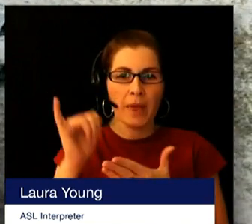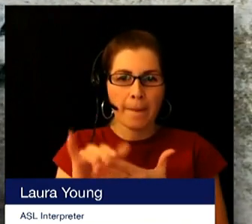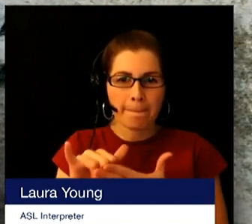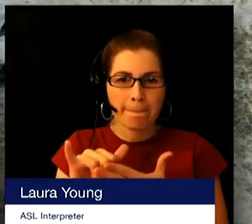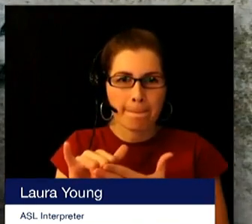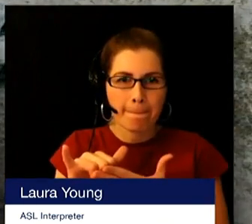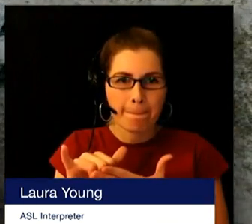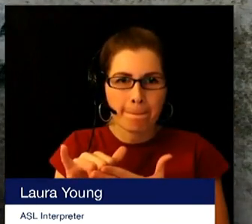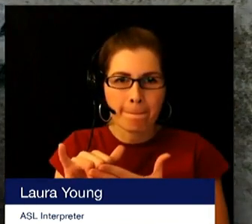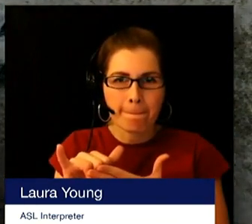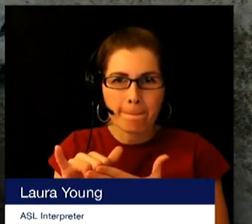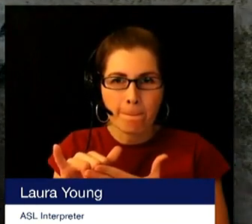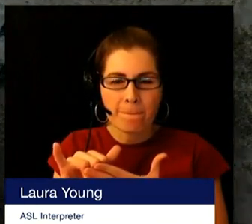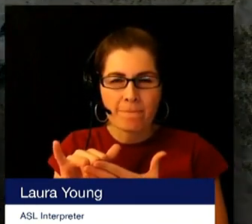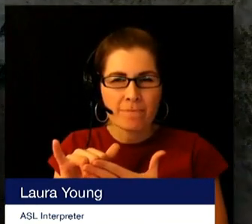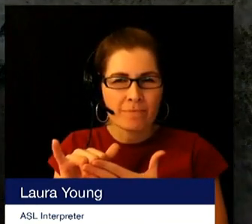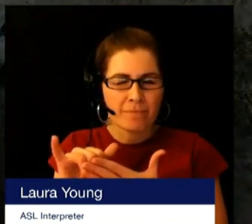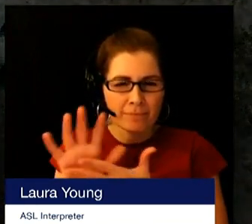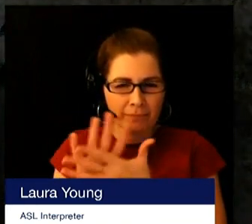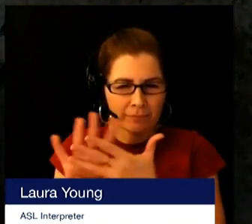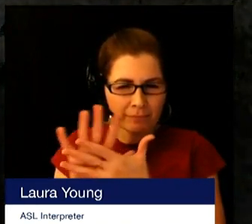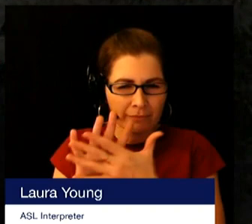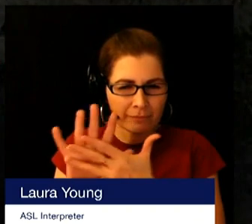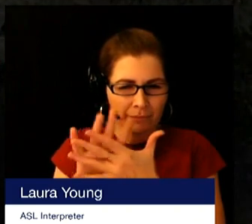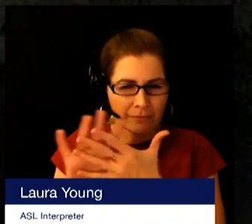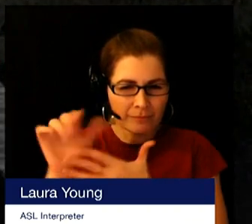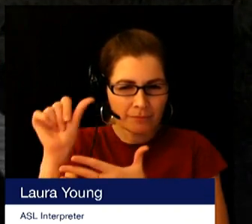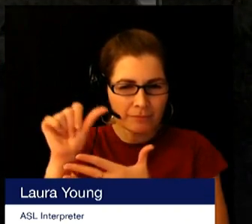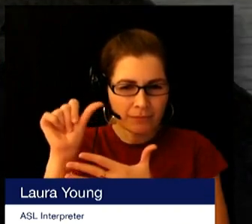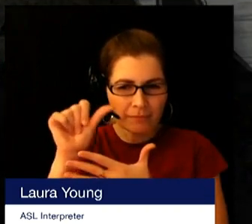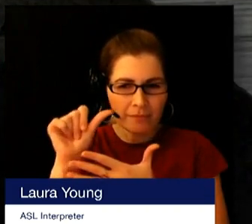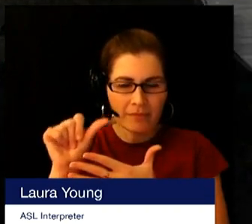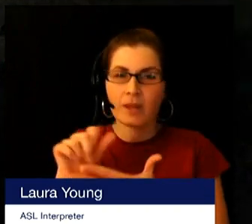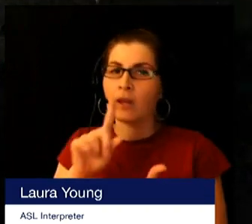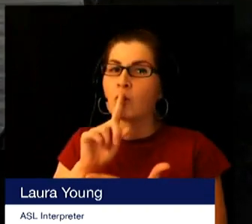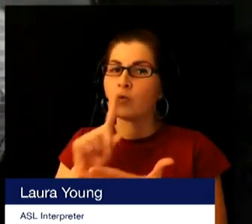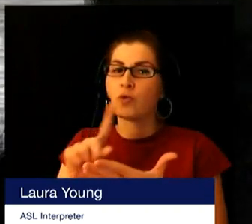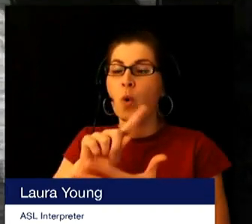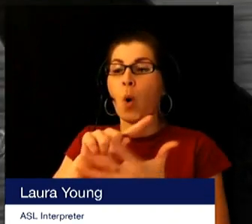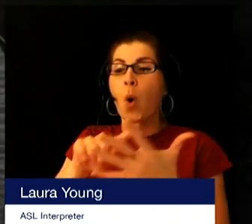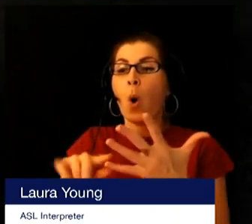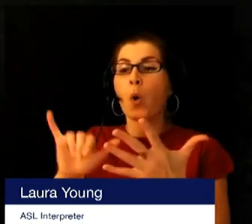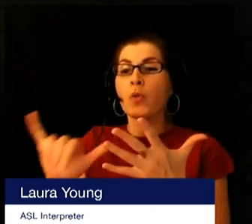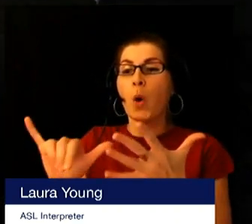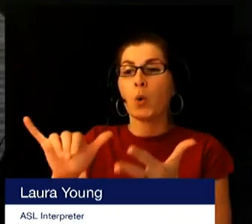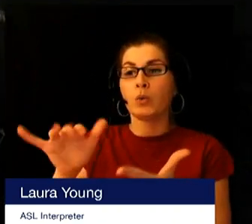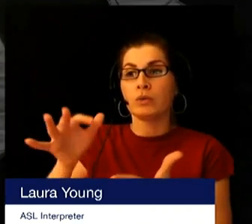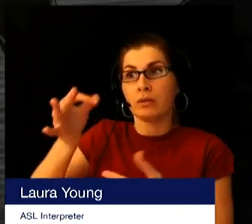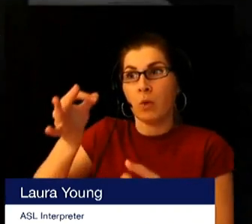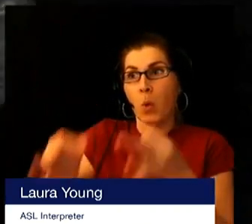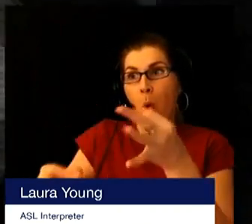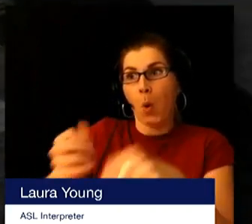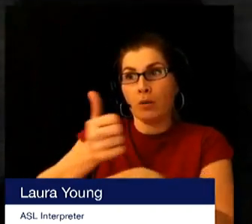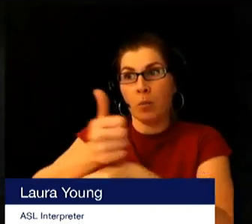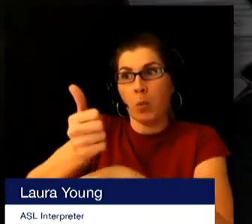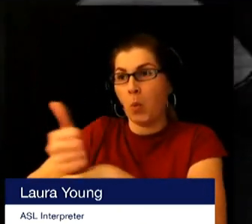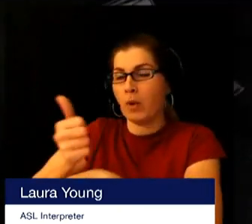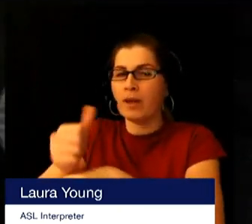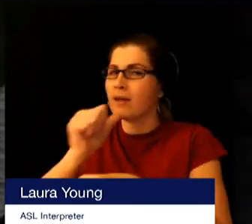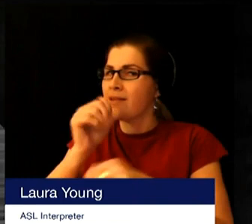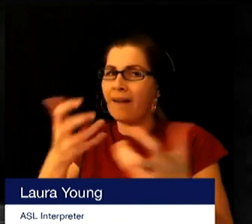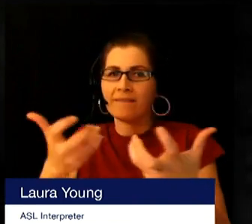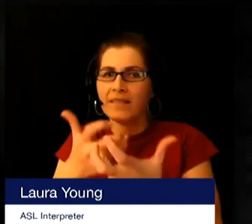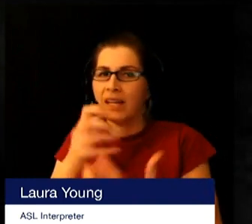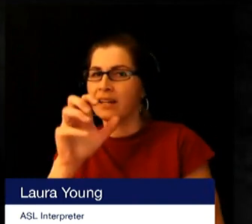sentences. And I think that all those sentences that are not proportionate to the crime should be evaluated. They show